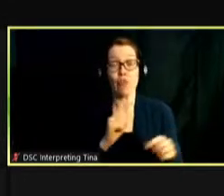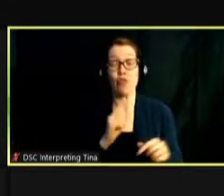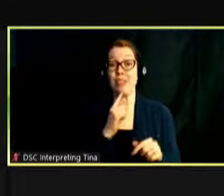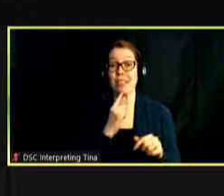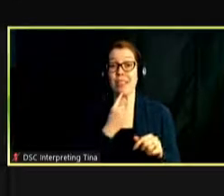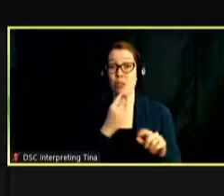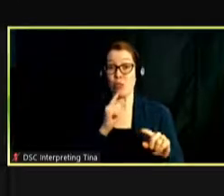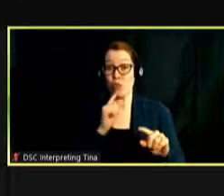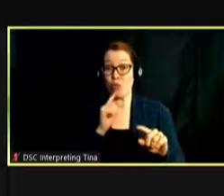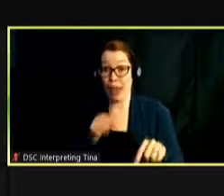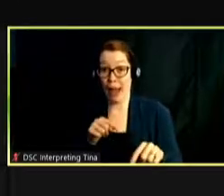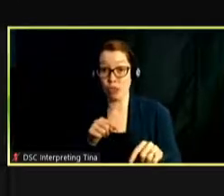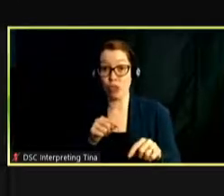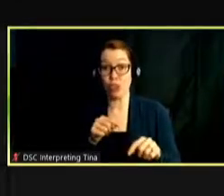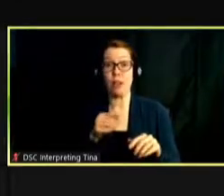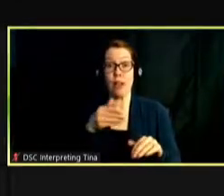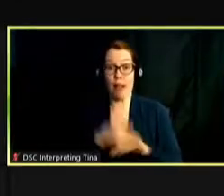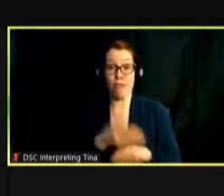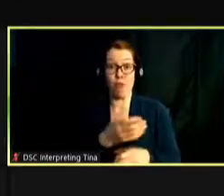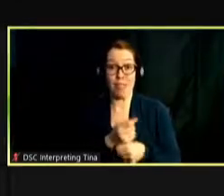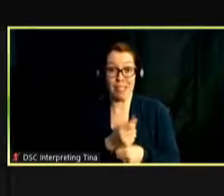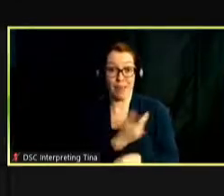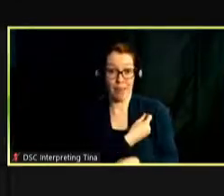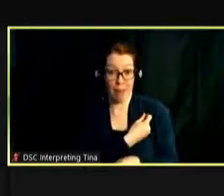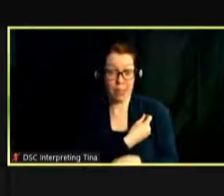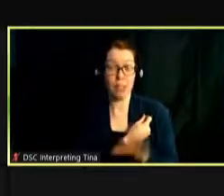reactions. And at this point in time, we've really had